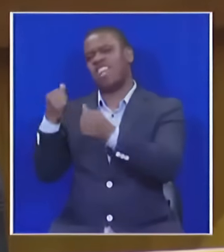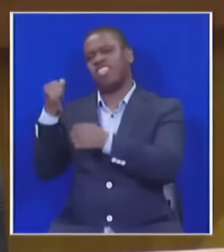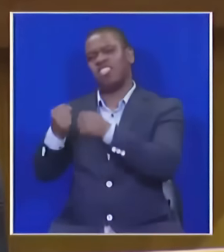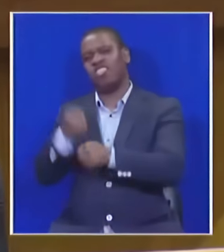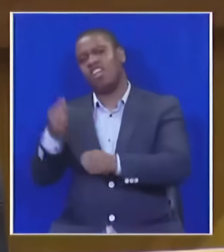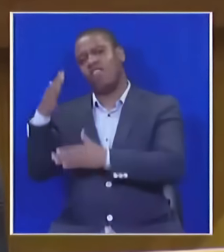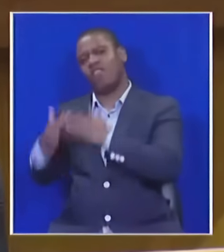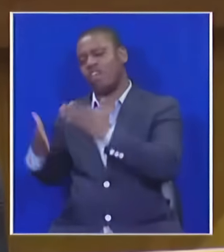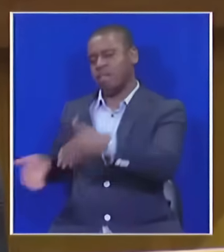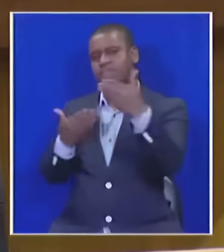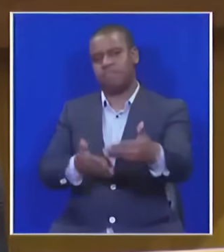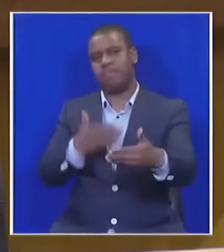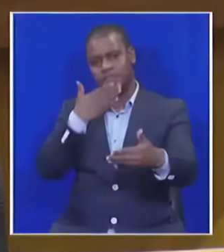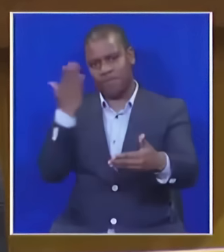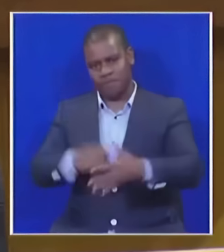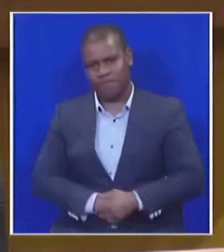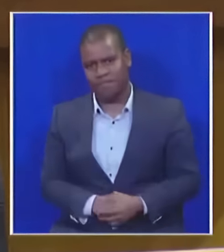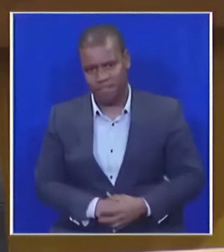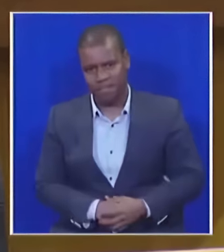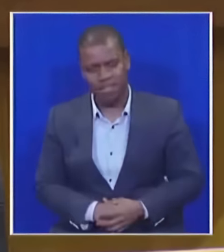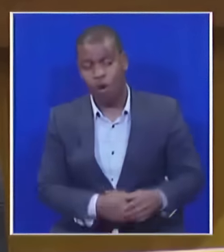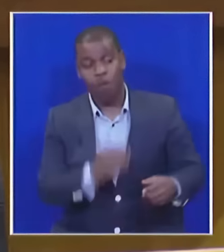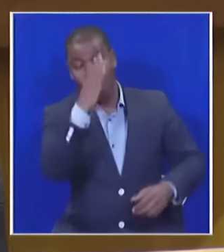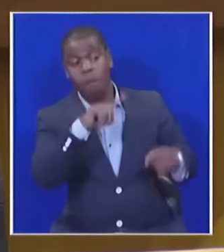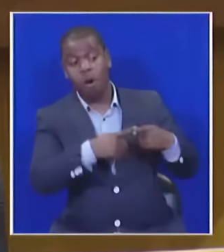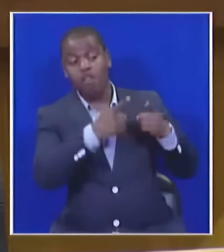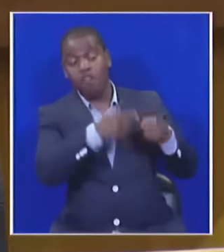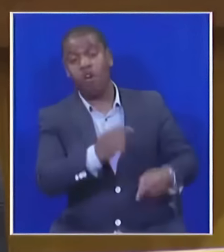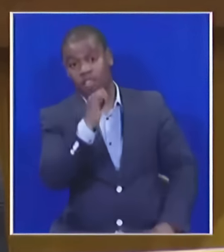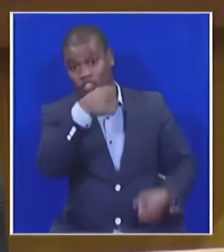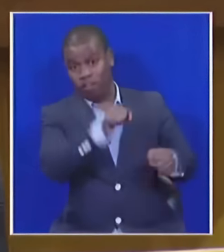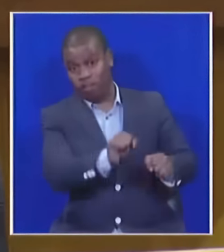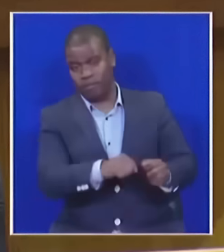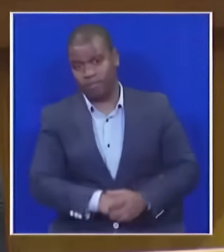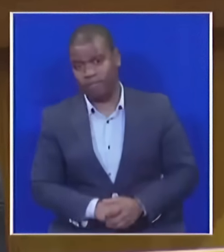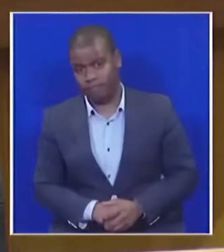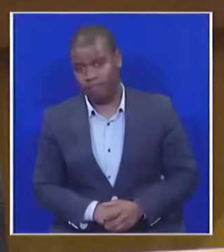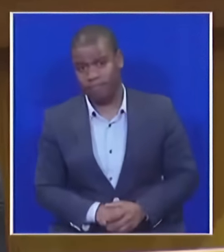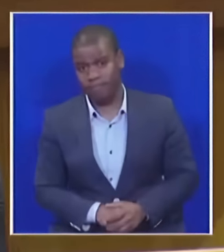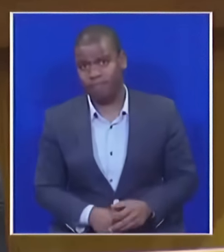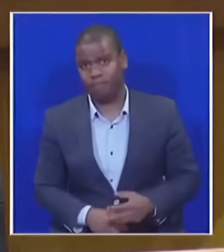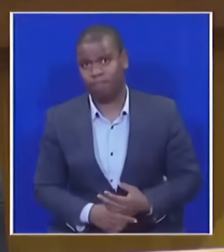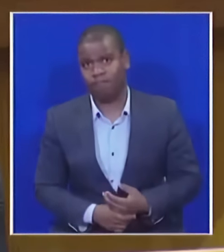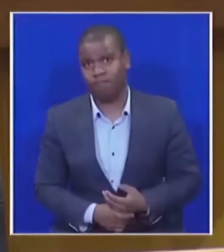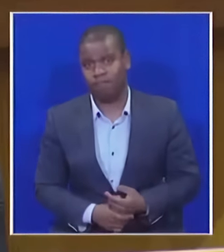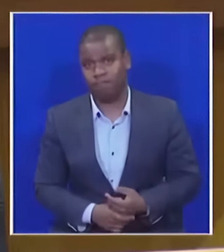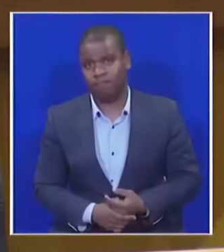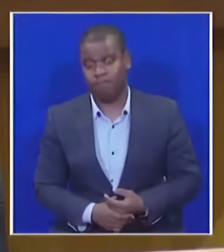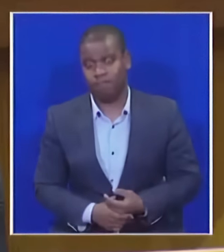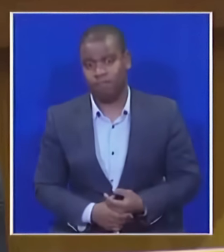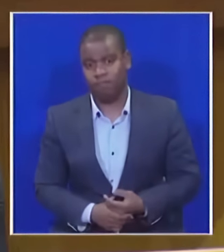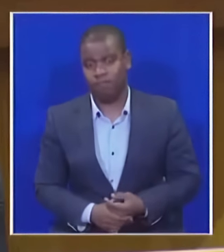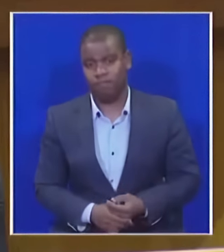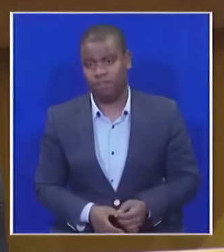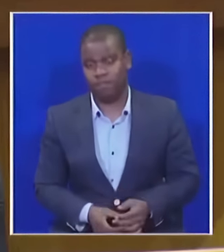order, Chair. In fact, Point of order, Chair. in Point fact, of order. that is in one Point of